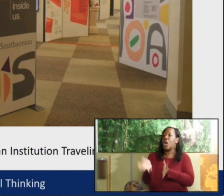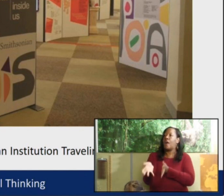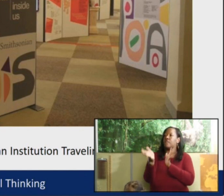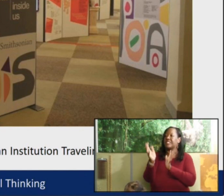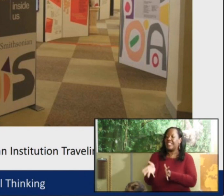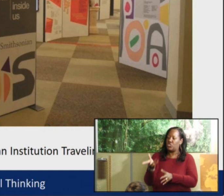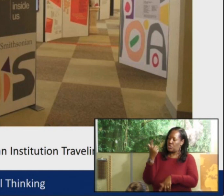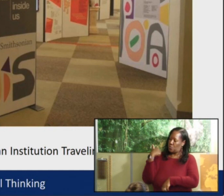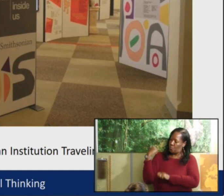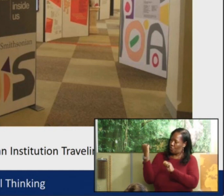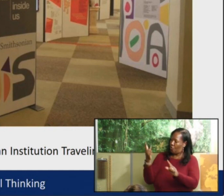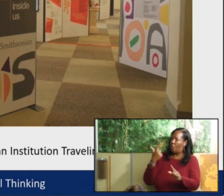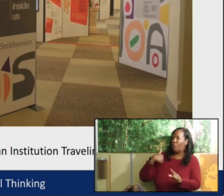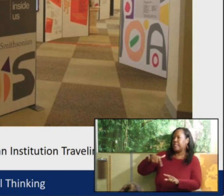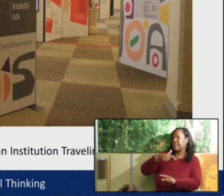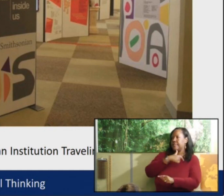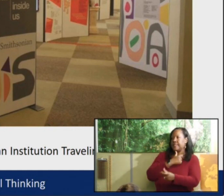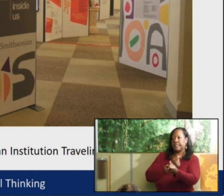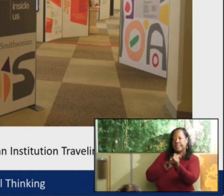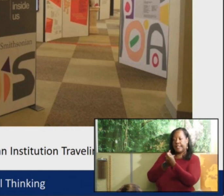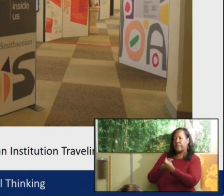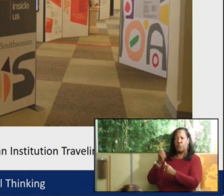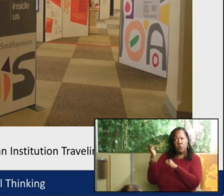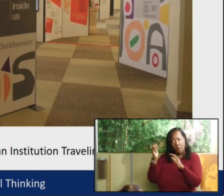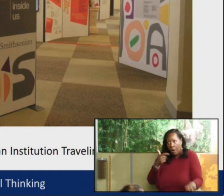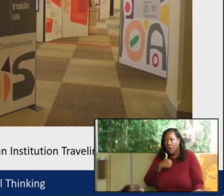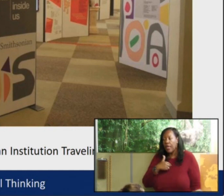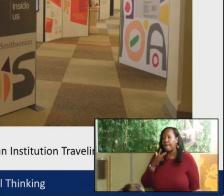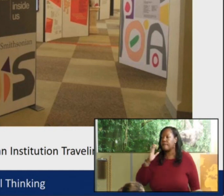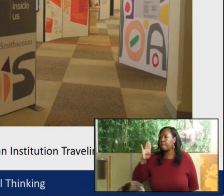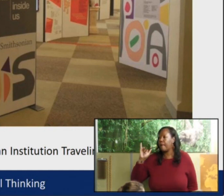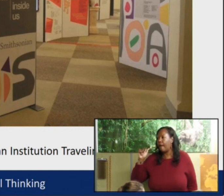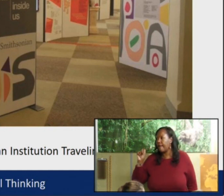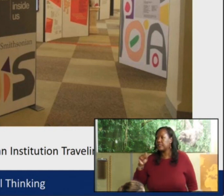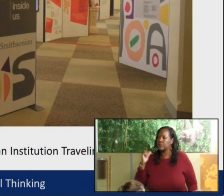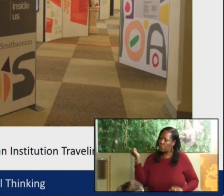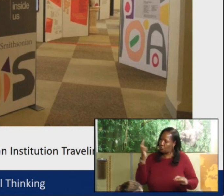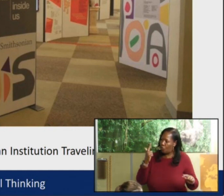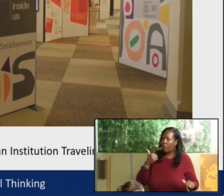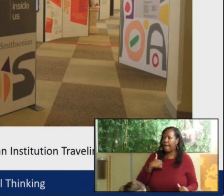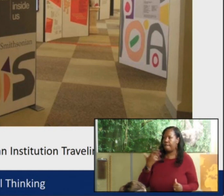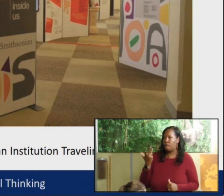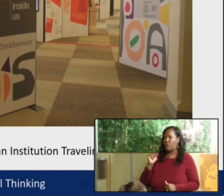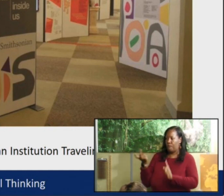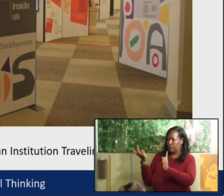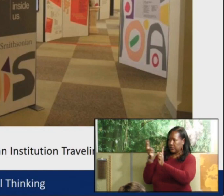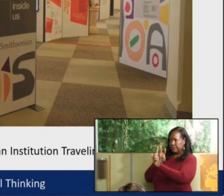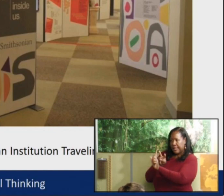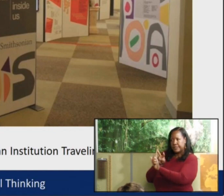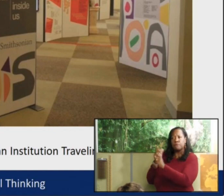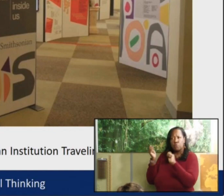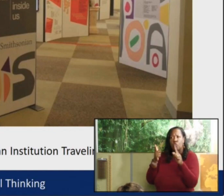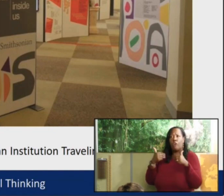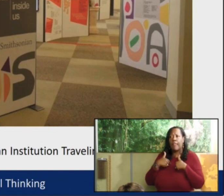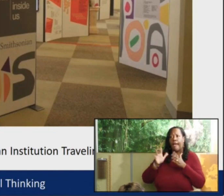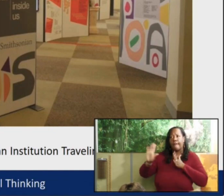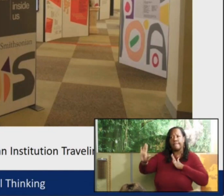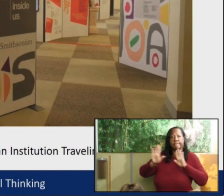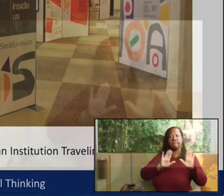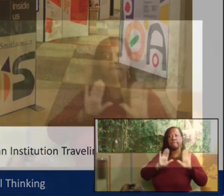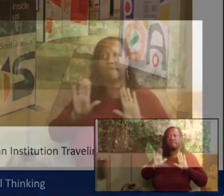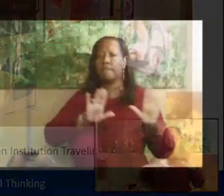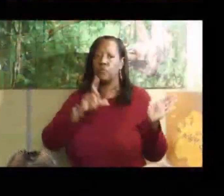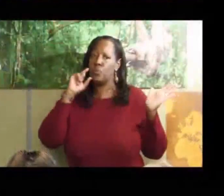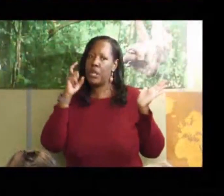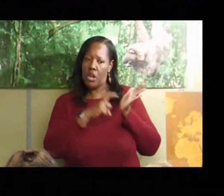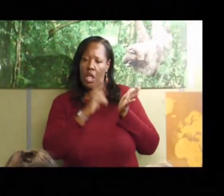this together, we all have biases, we all have our own perspectives, and sort of acknowledging that,